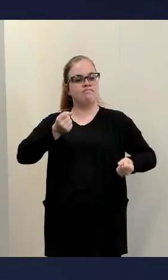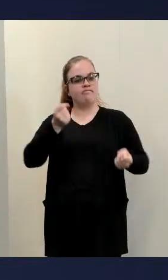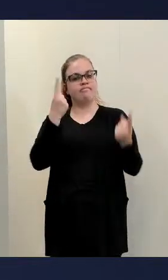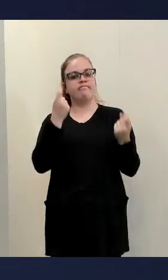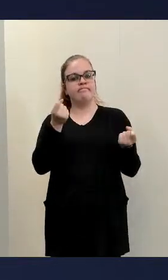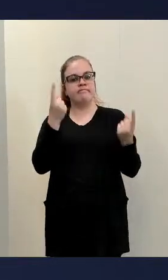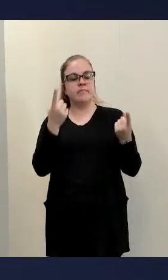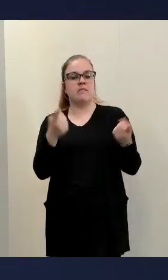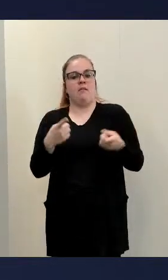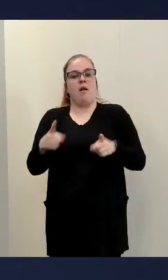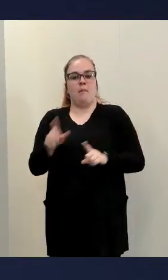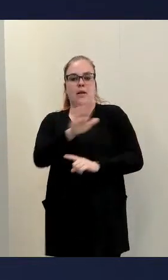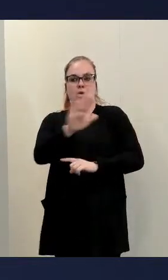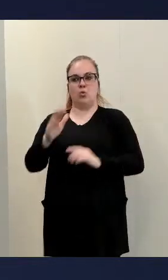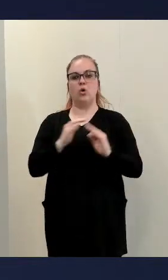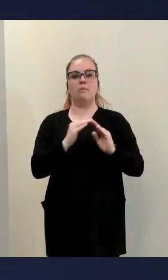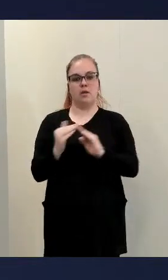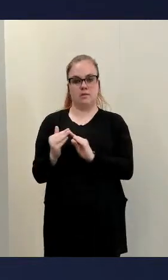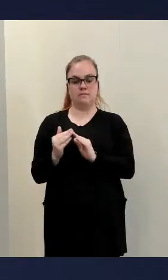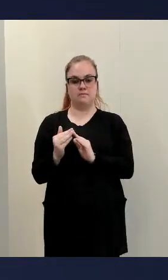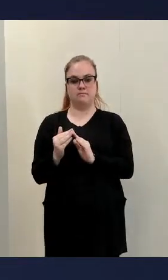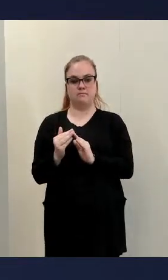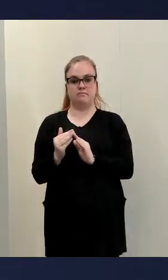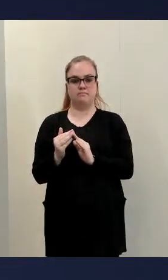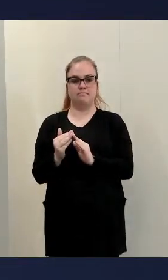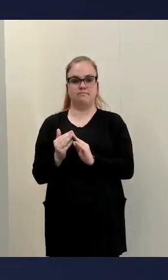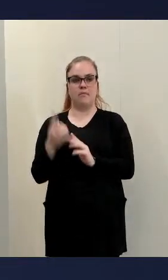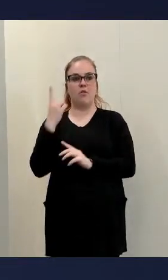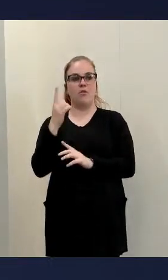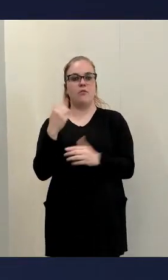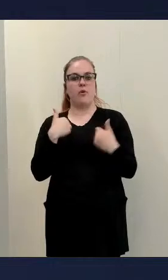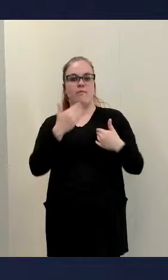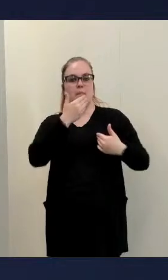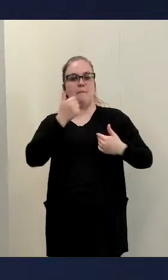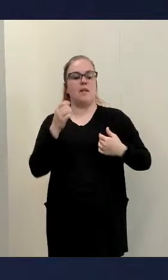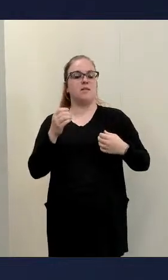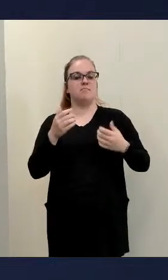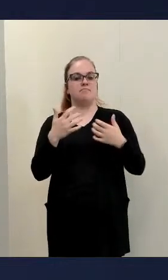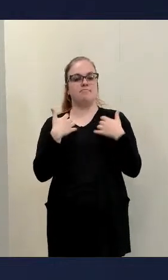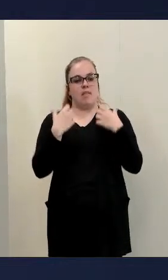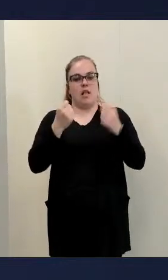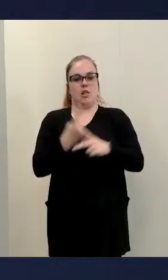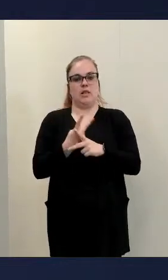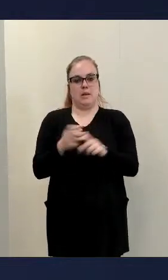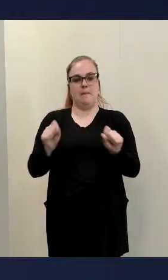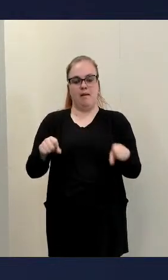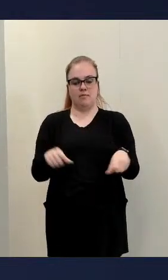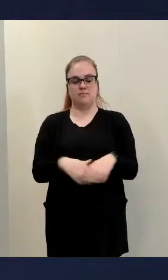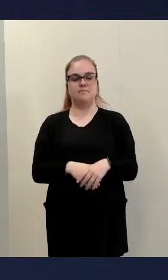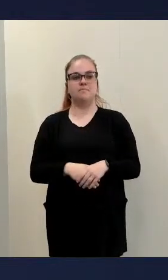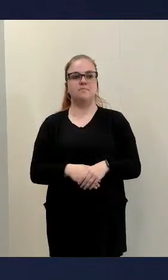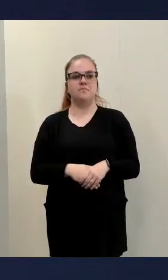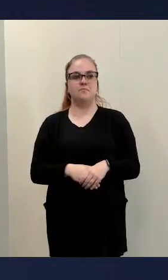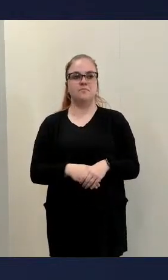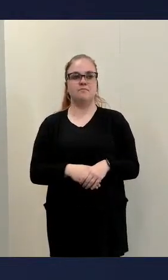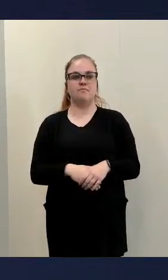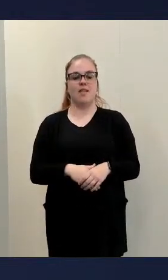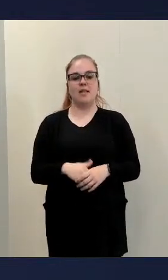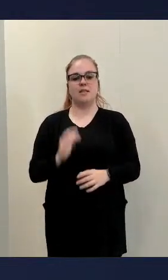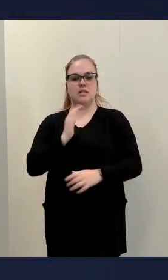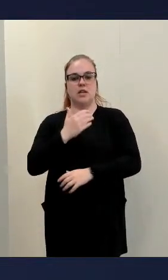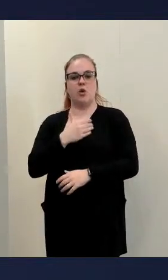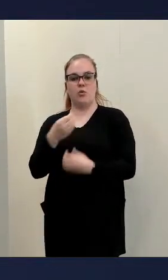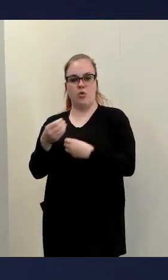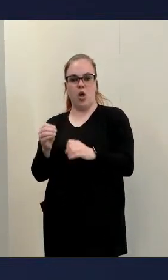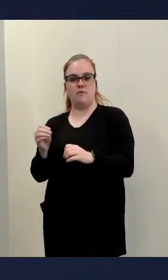what's actually happening in your community to provide the best health care possible. And that's what the Office of Health Equity